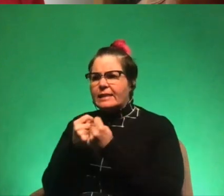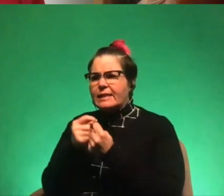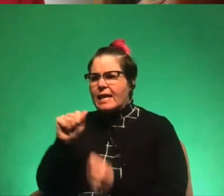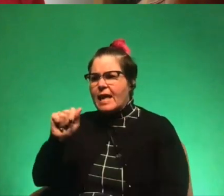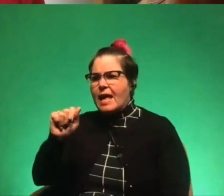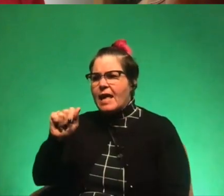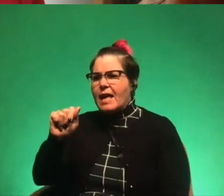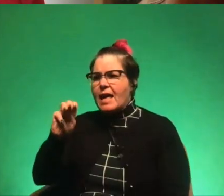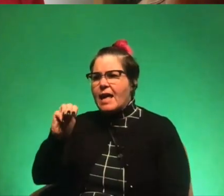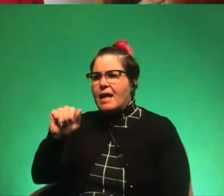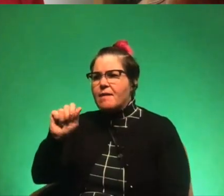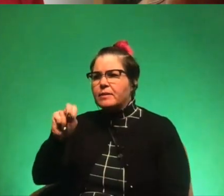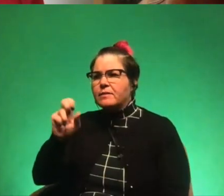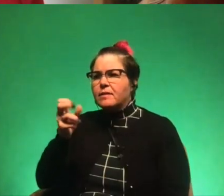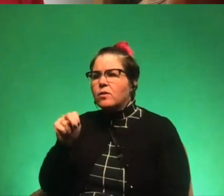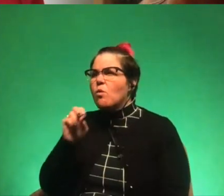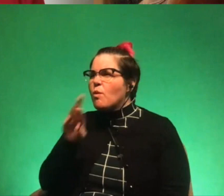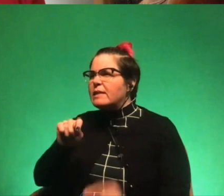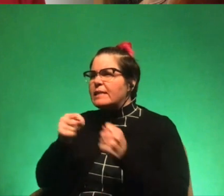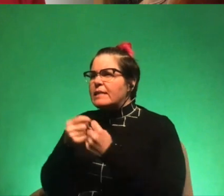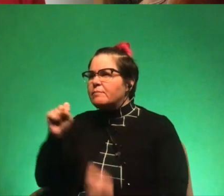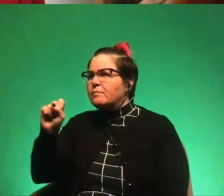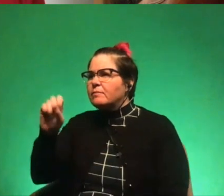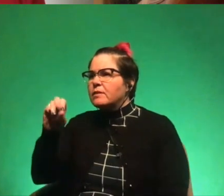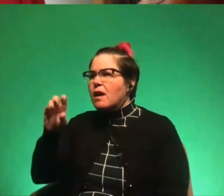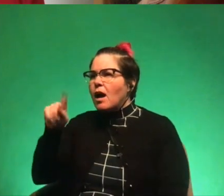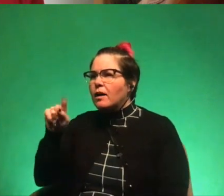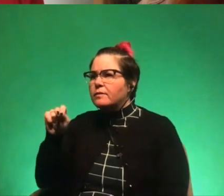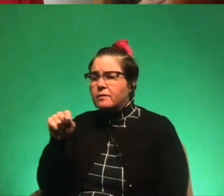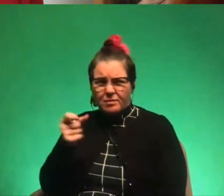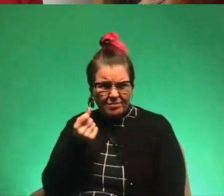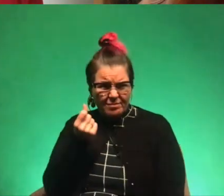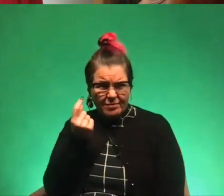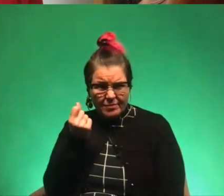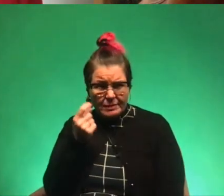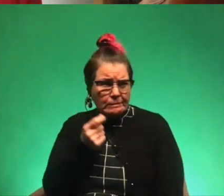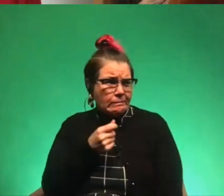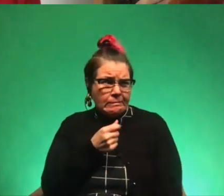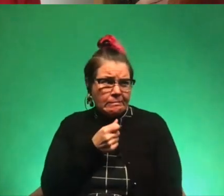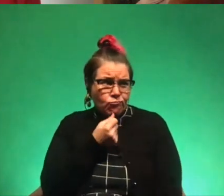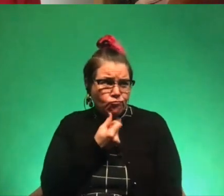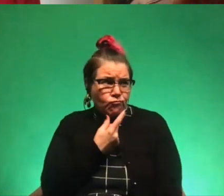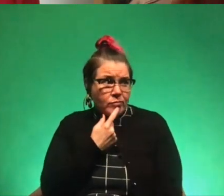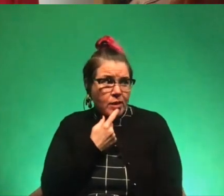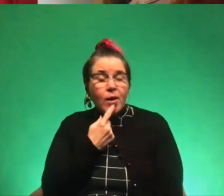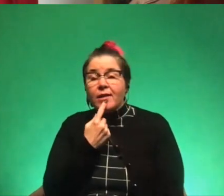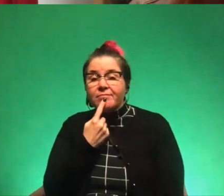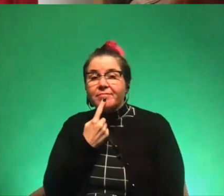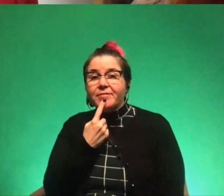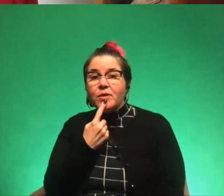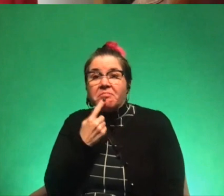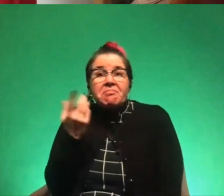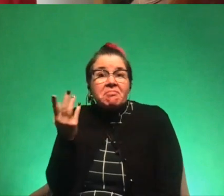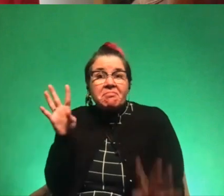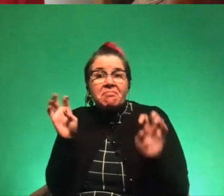Amundsen or Team Scott? Does that mean anything to you? No, I don't think so. Cool. Who knows?